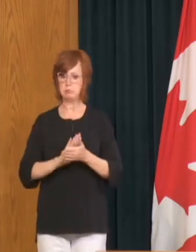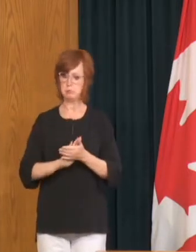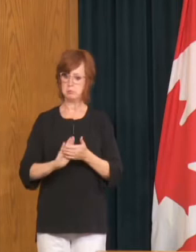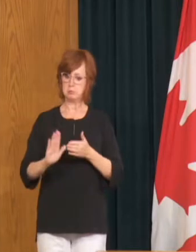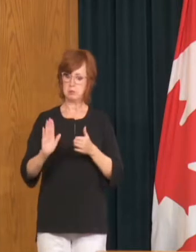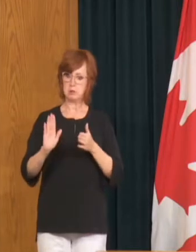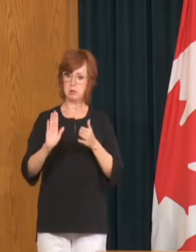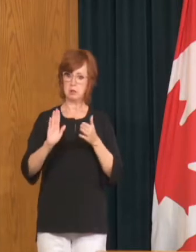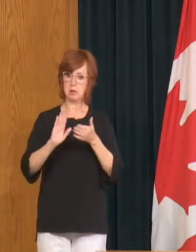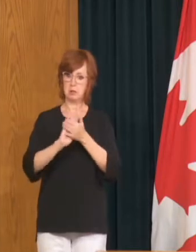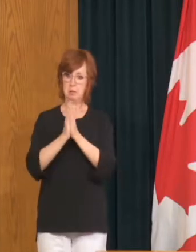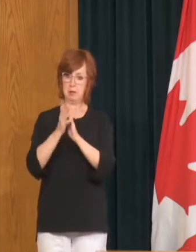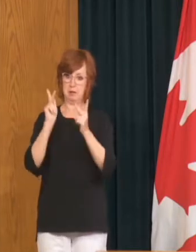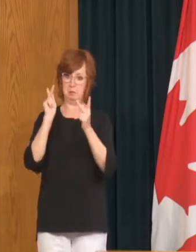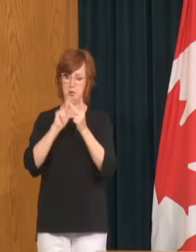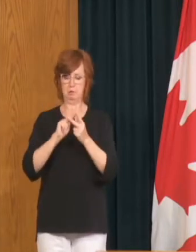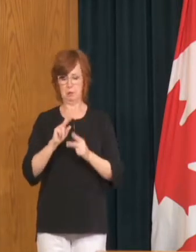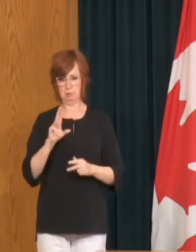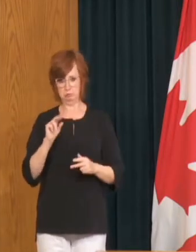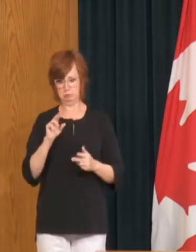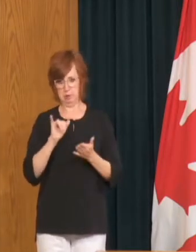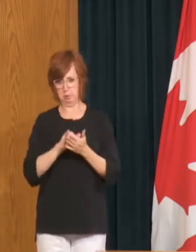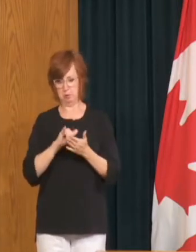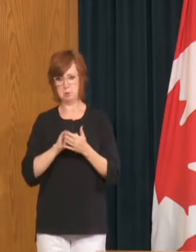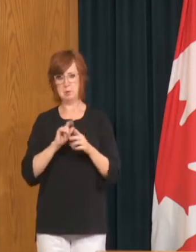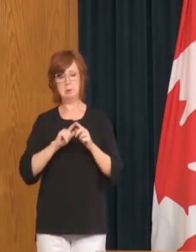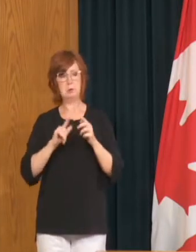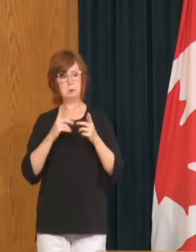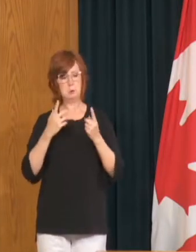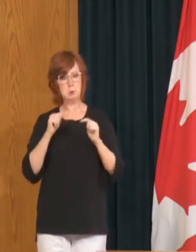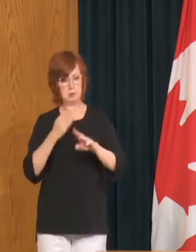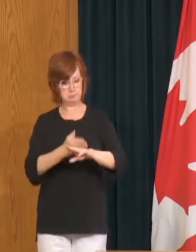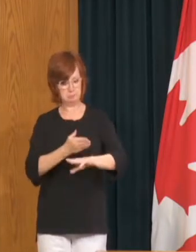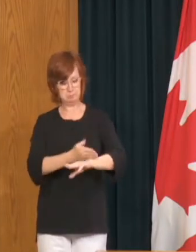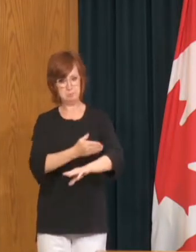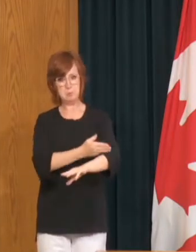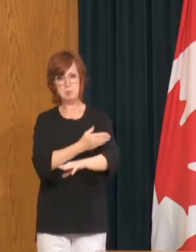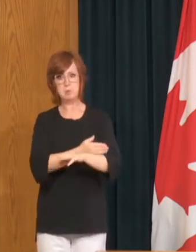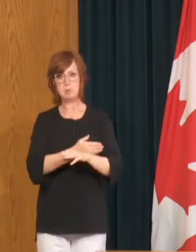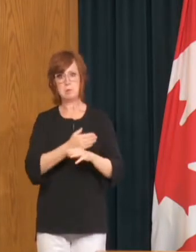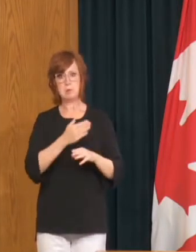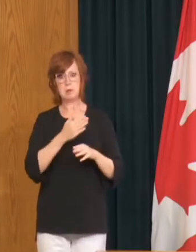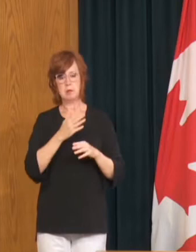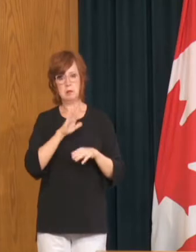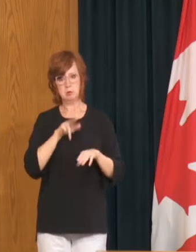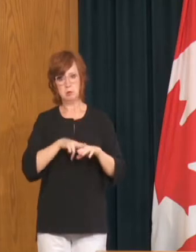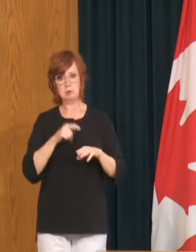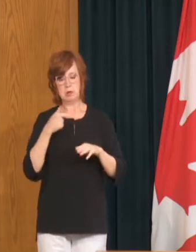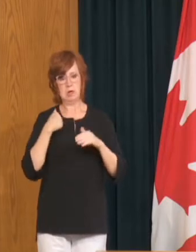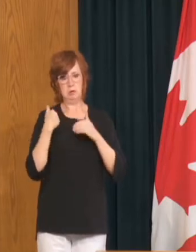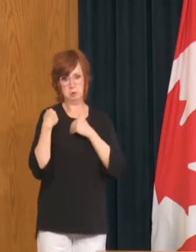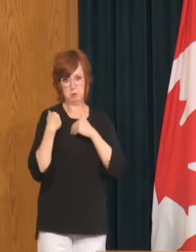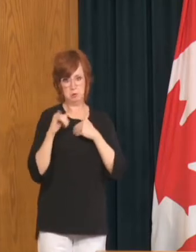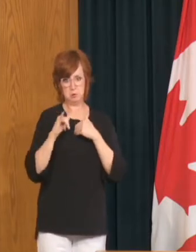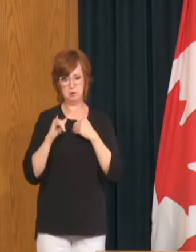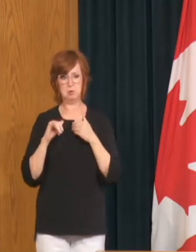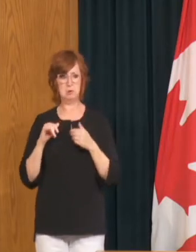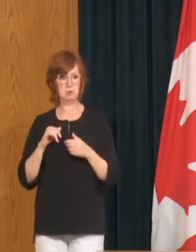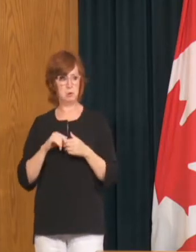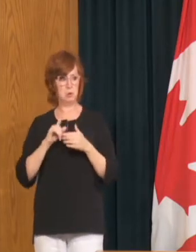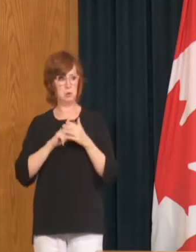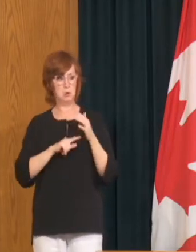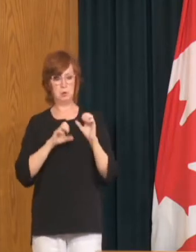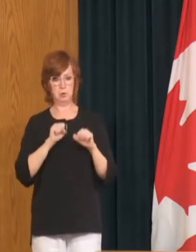not perfection, but strive to be better in the House and in our communities that we represent. So certainly, I bear some of that responsibility. What can be done,